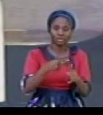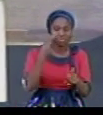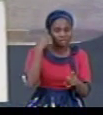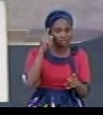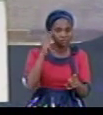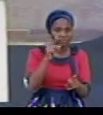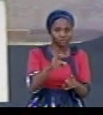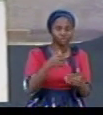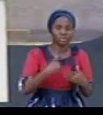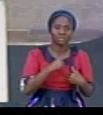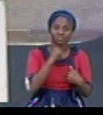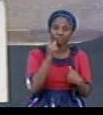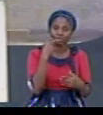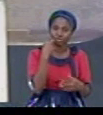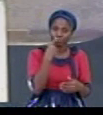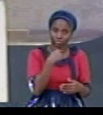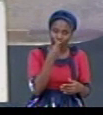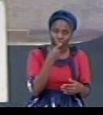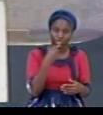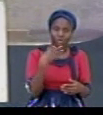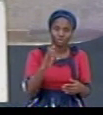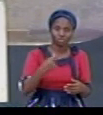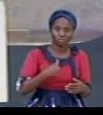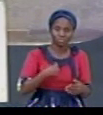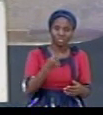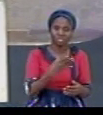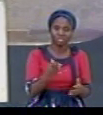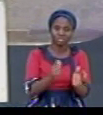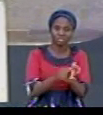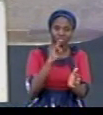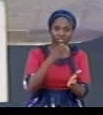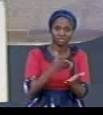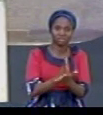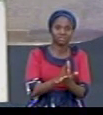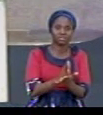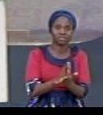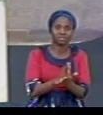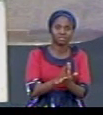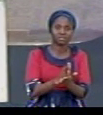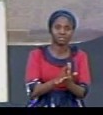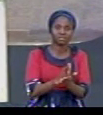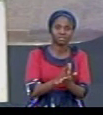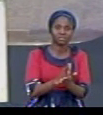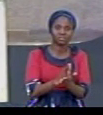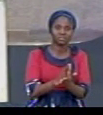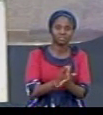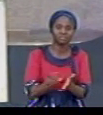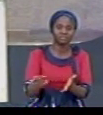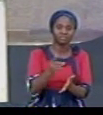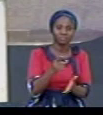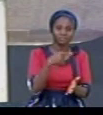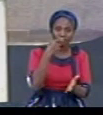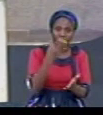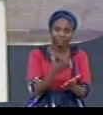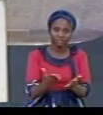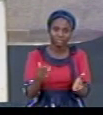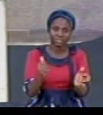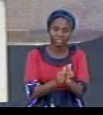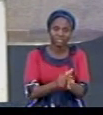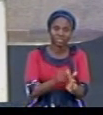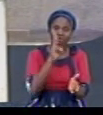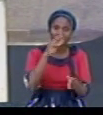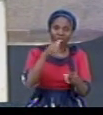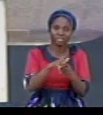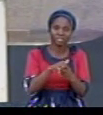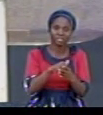of me the things that is right. The said things that were in isolation,